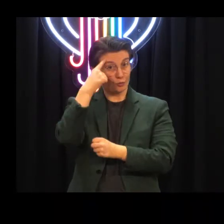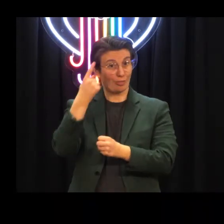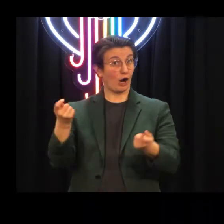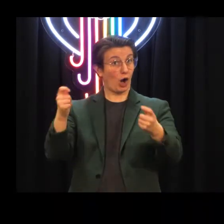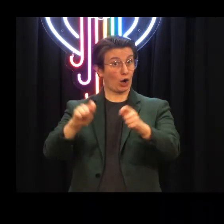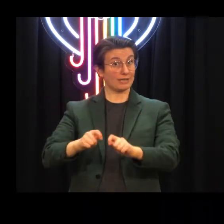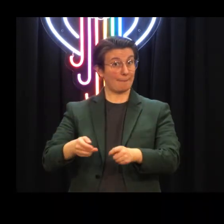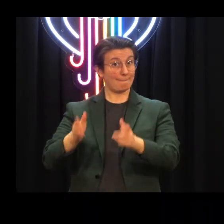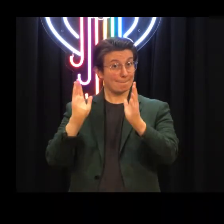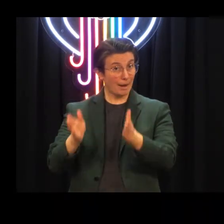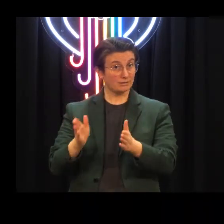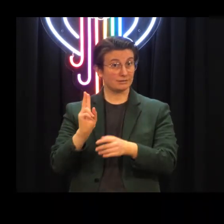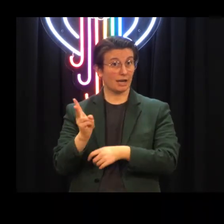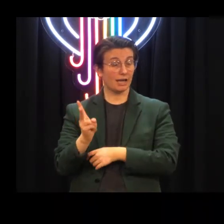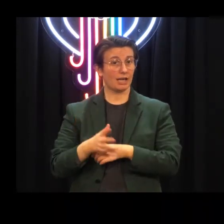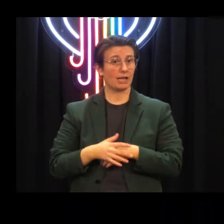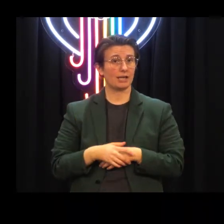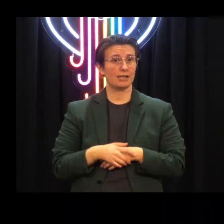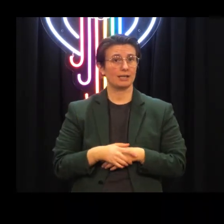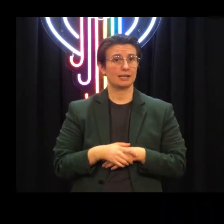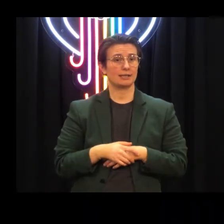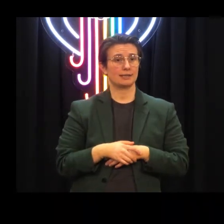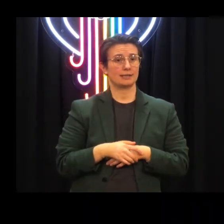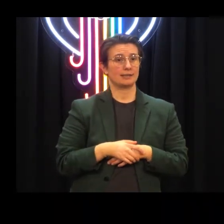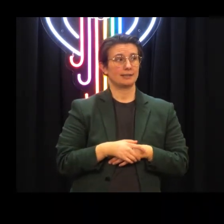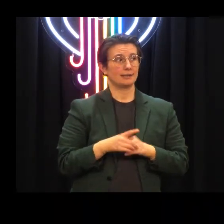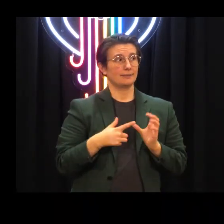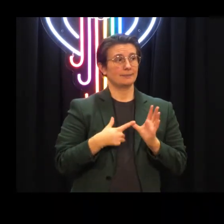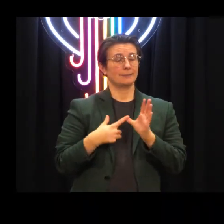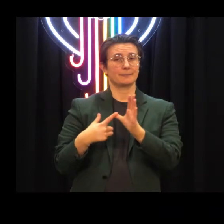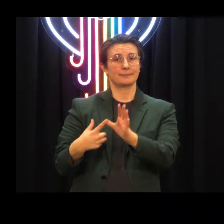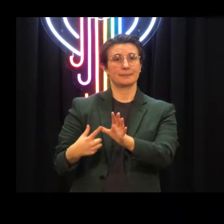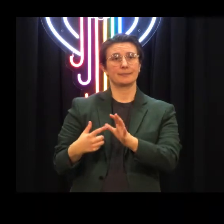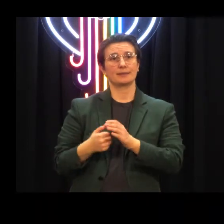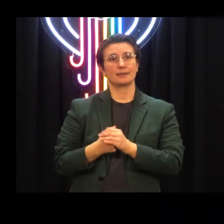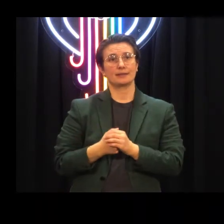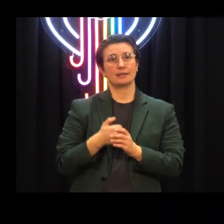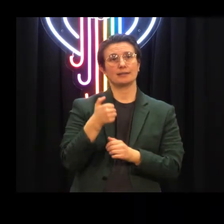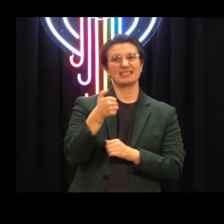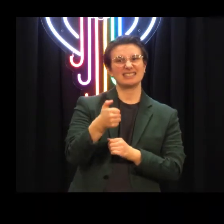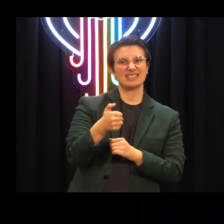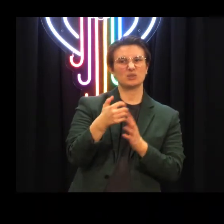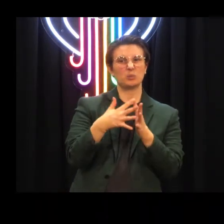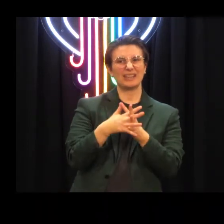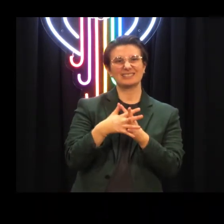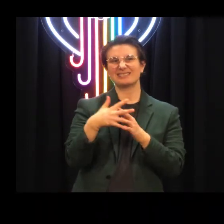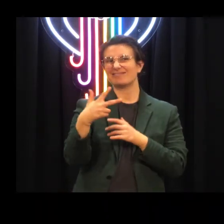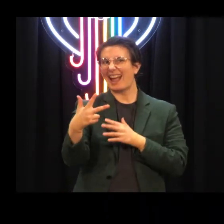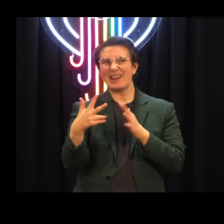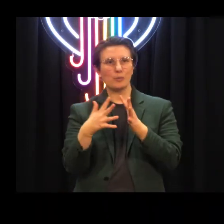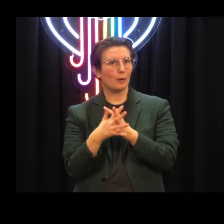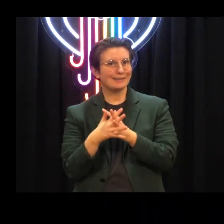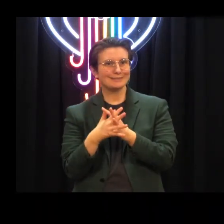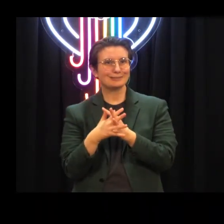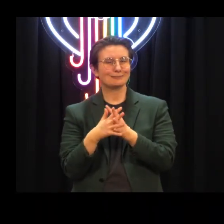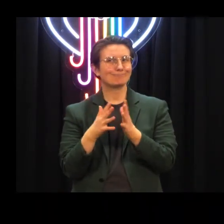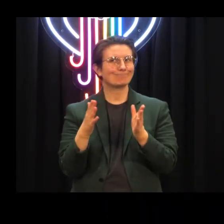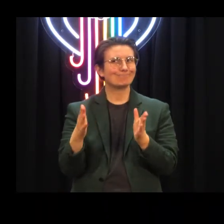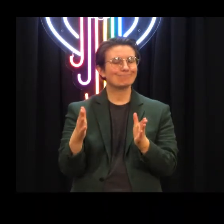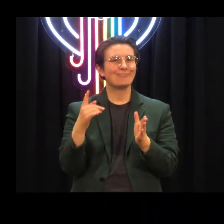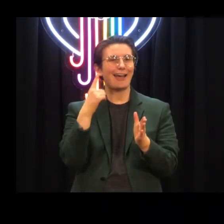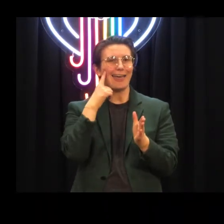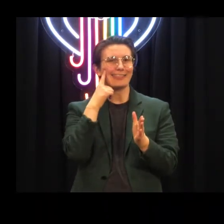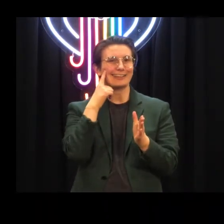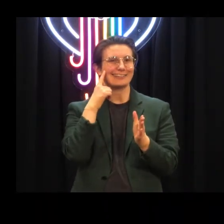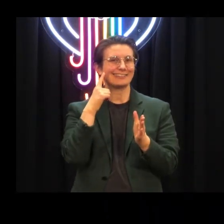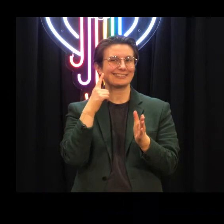that? I think if we're looking at a 6 to 8 week horizon, I think there is an awful lot of difference